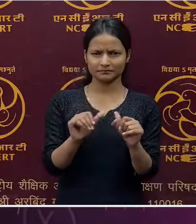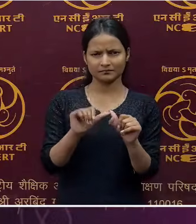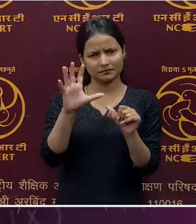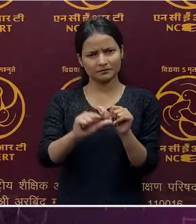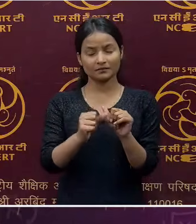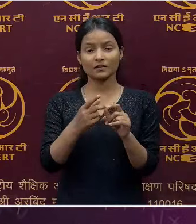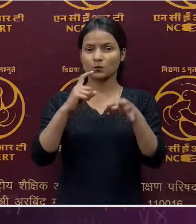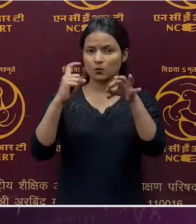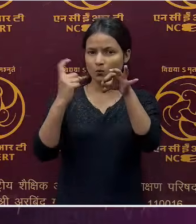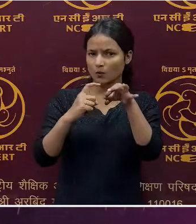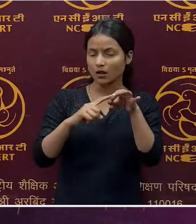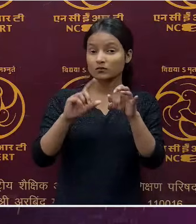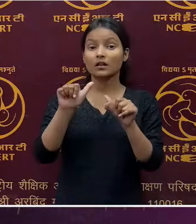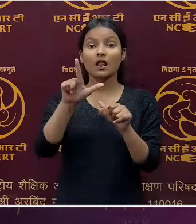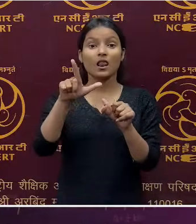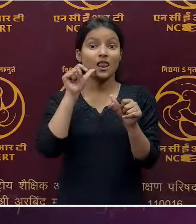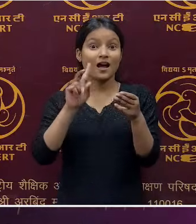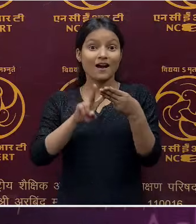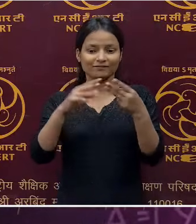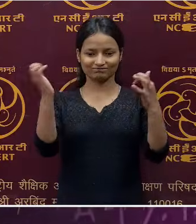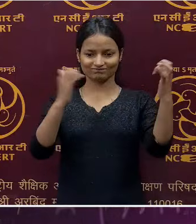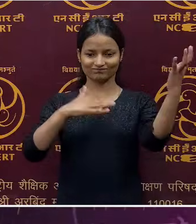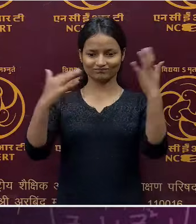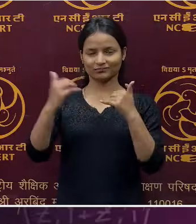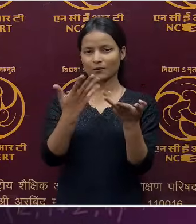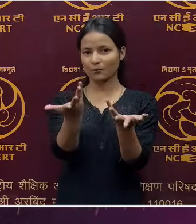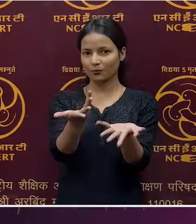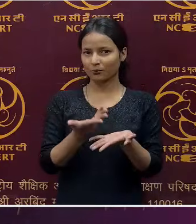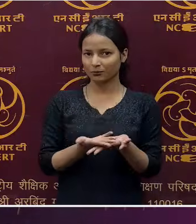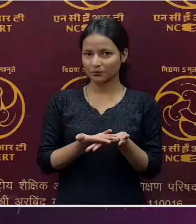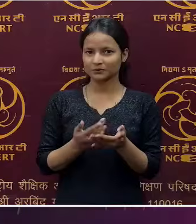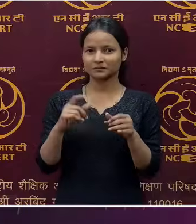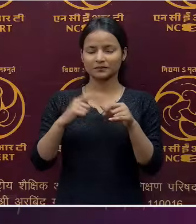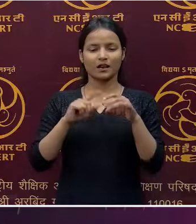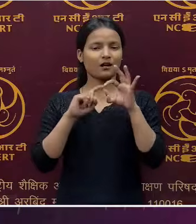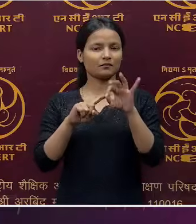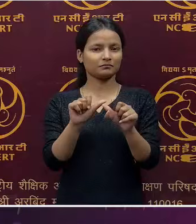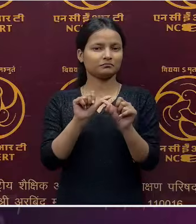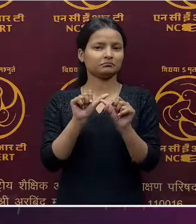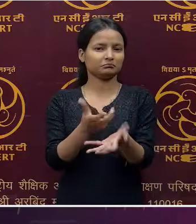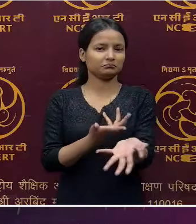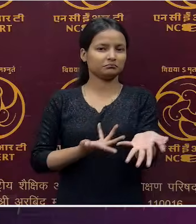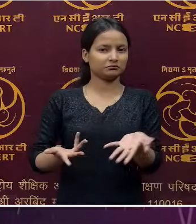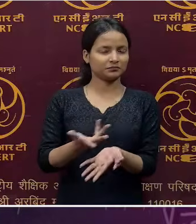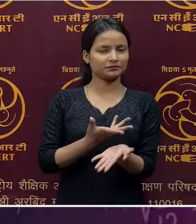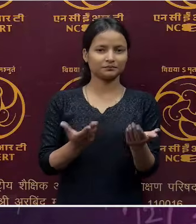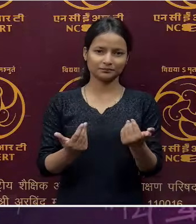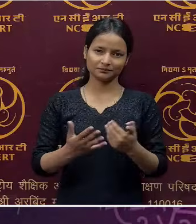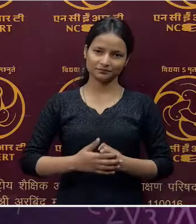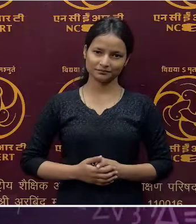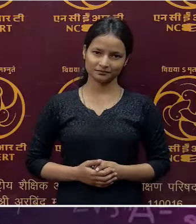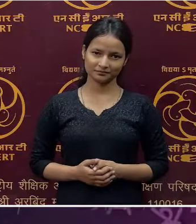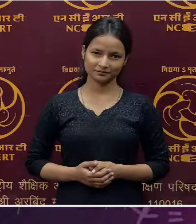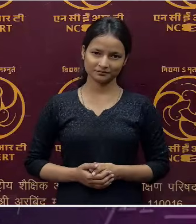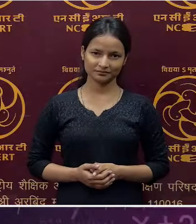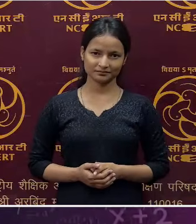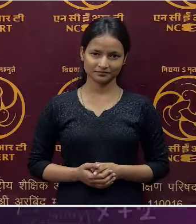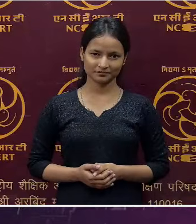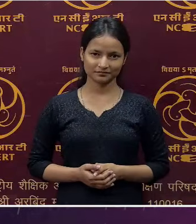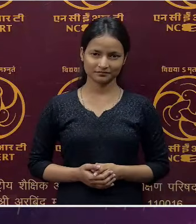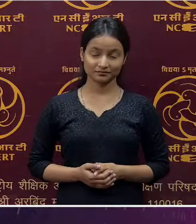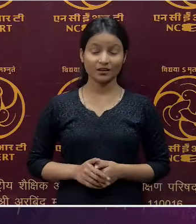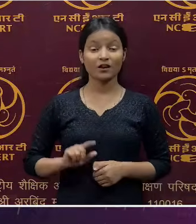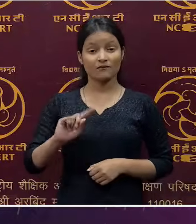ask your questions in the live chat box. This facility is available there on YouTube. Okay, so the